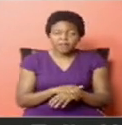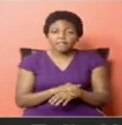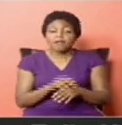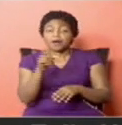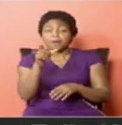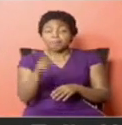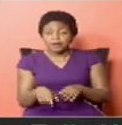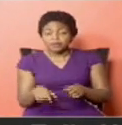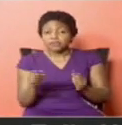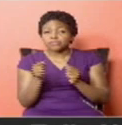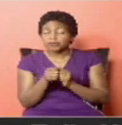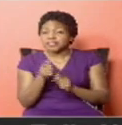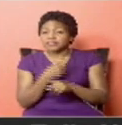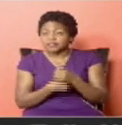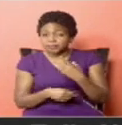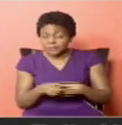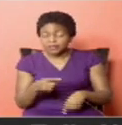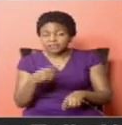vulnerable persons